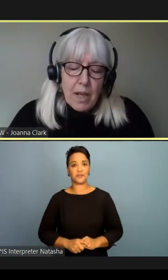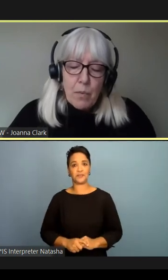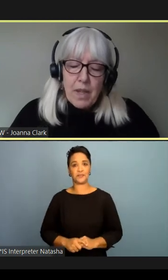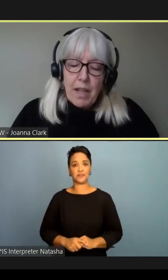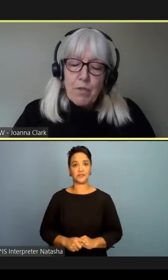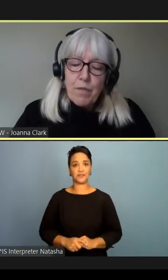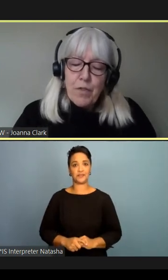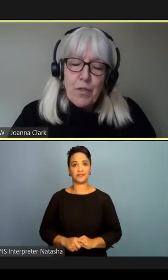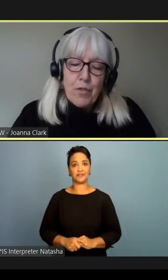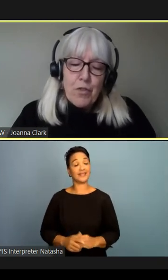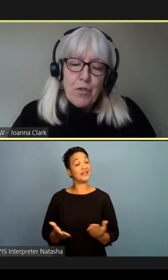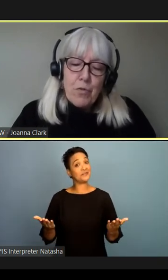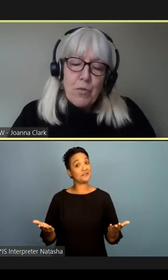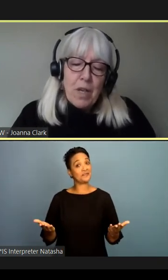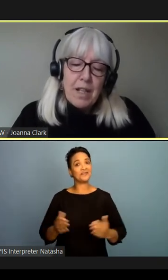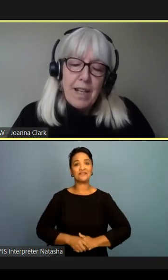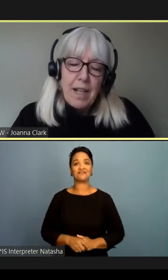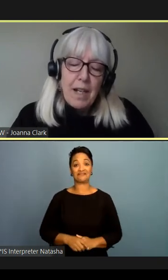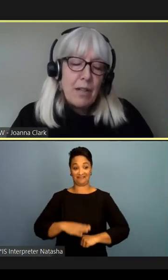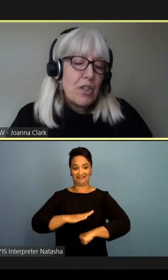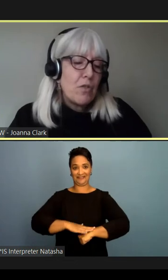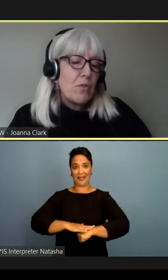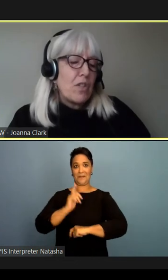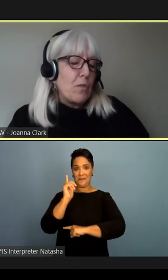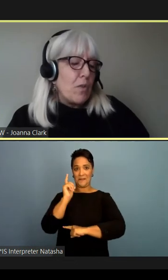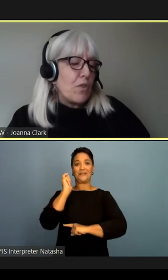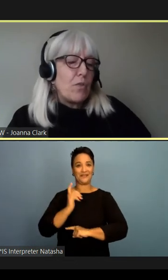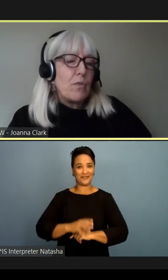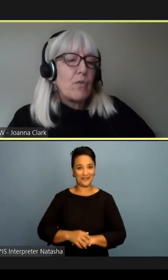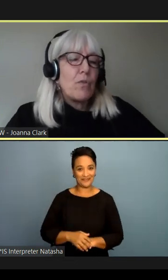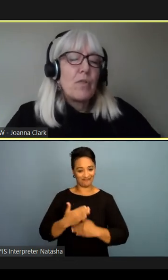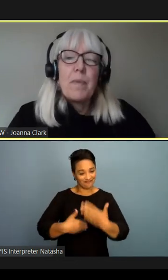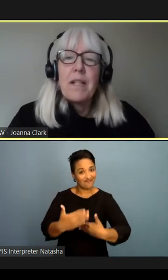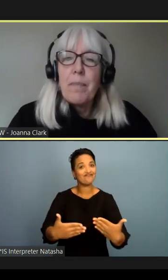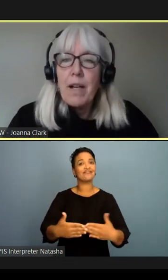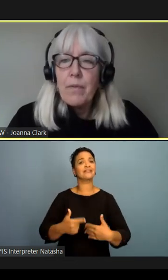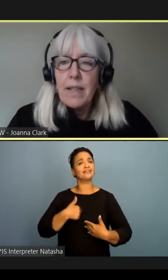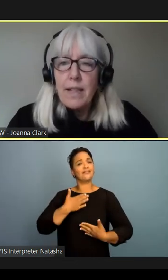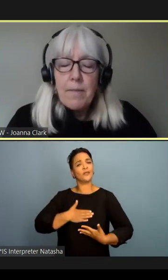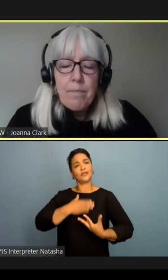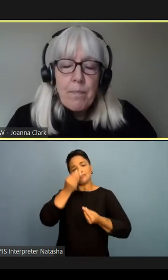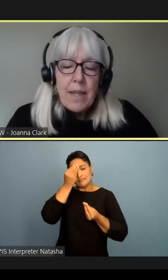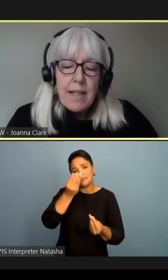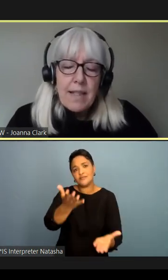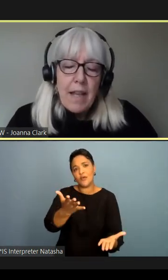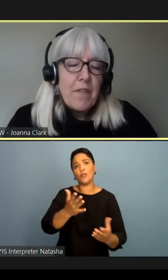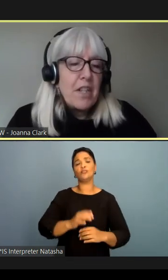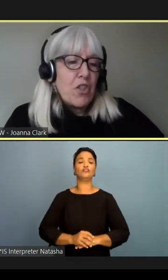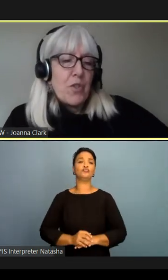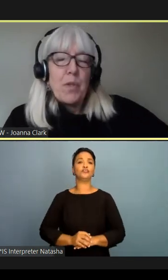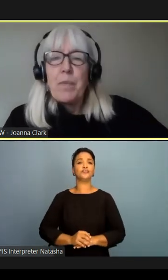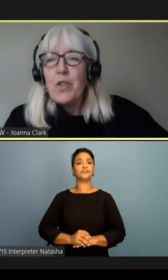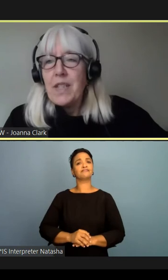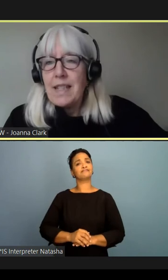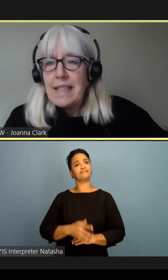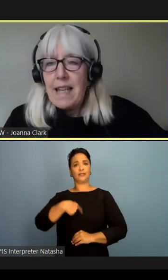So without further ado, I just also want to talk a bit about the definitions